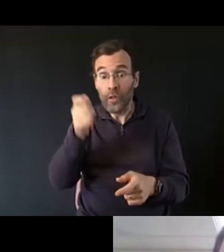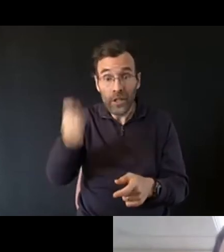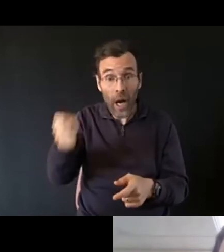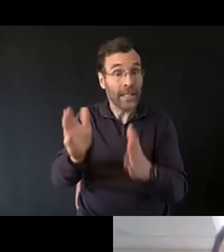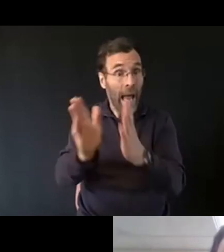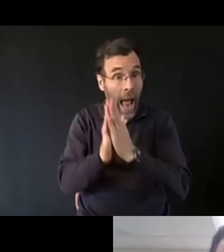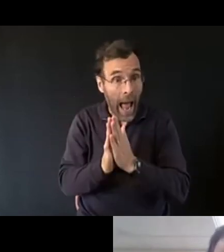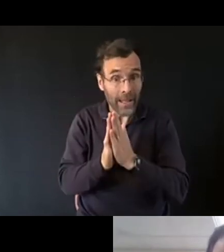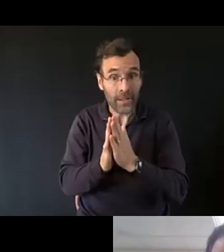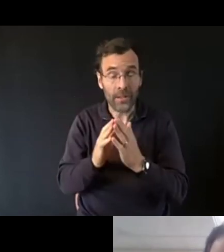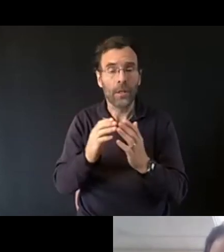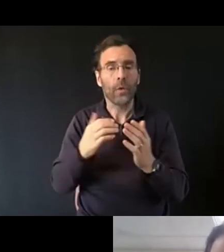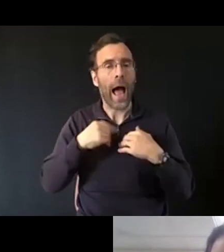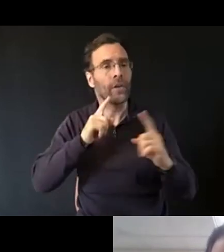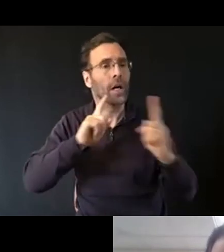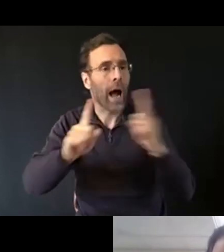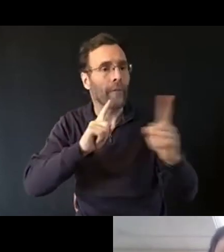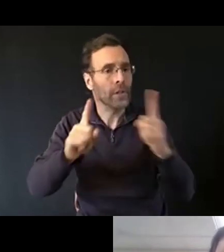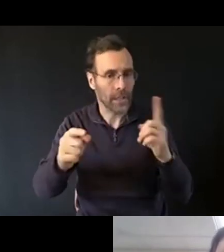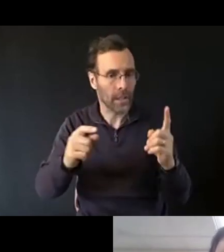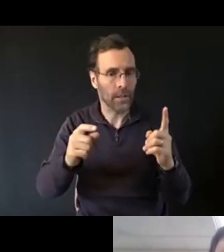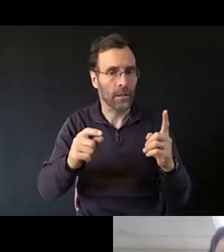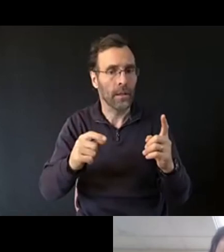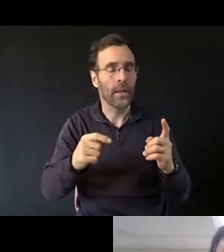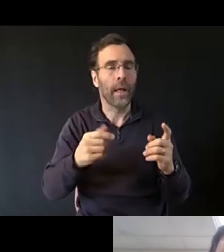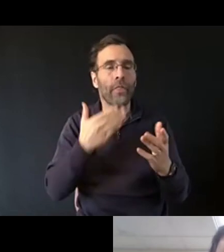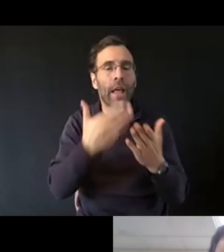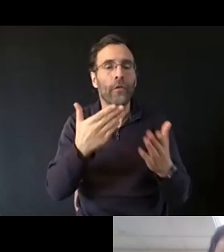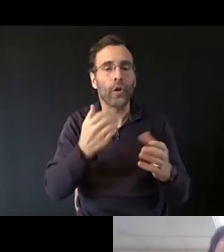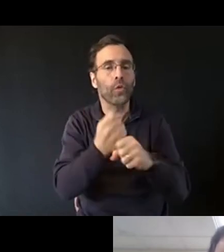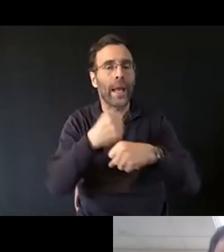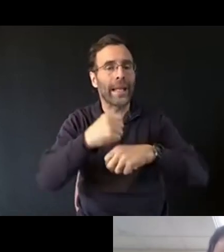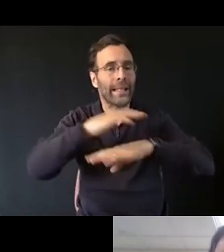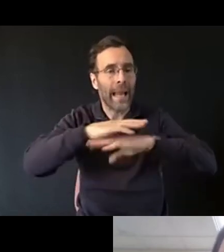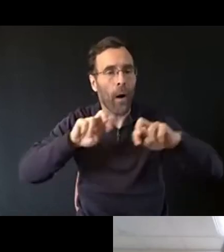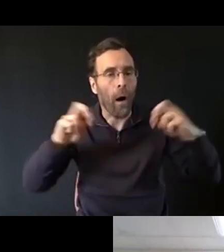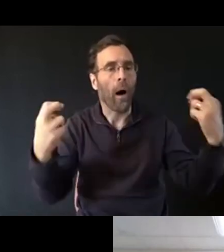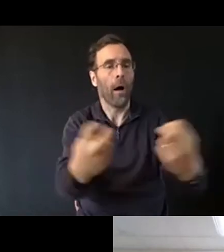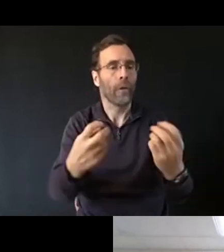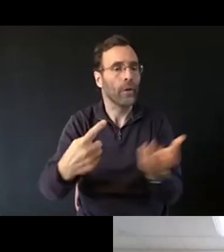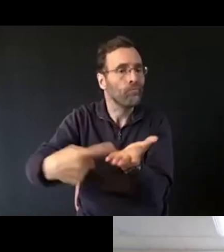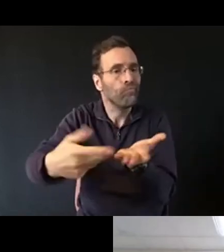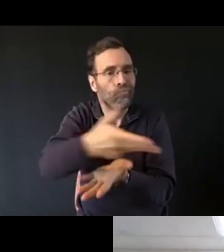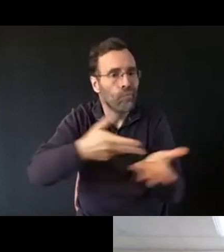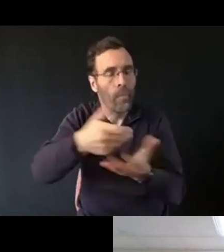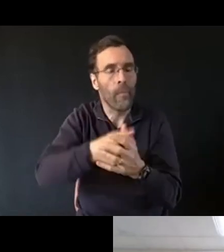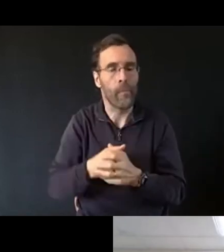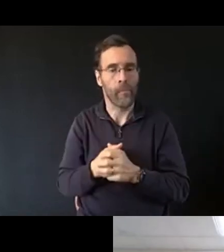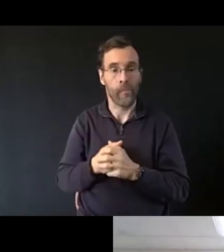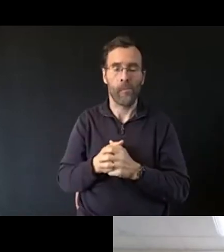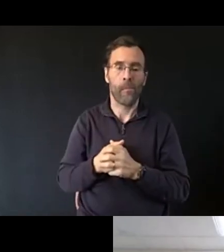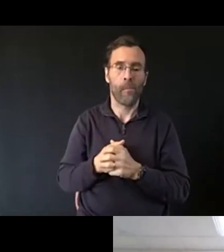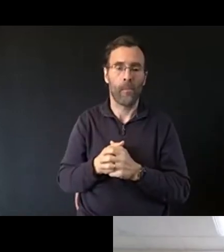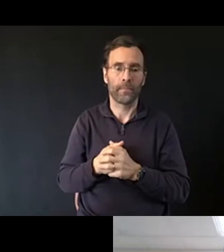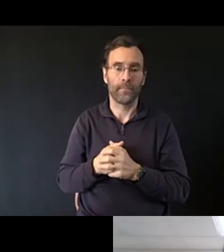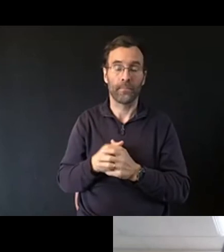be able to have that conversation. Thank you for creating that table to have those conversations. But it's unfortunate